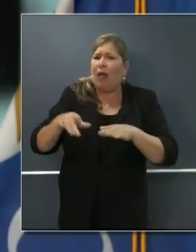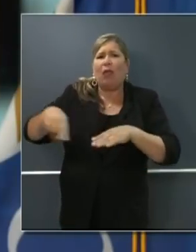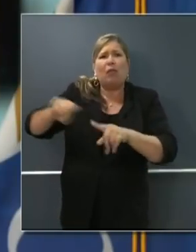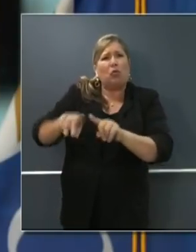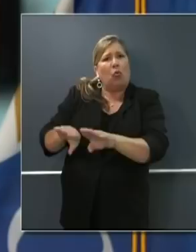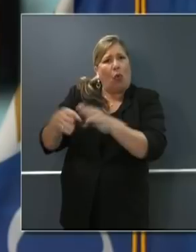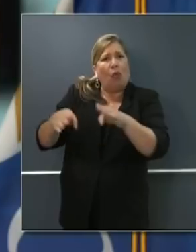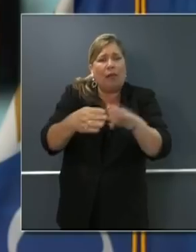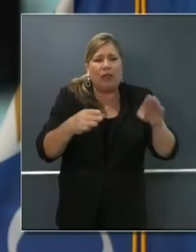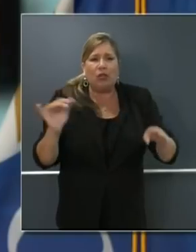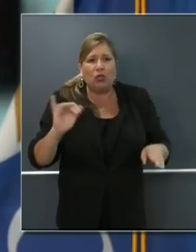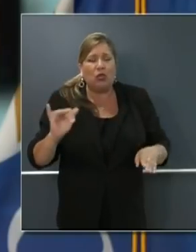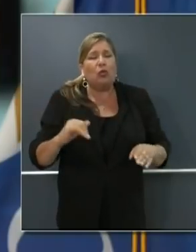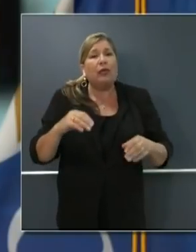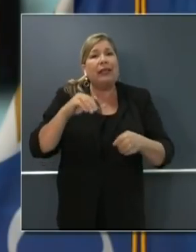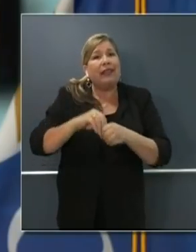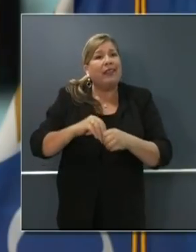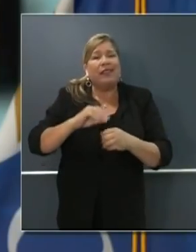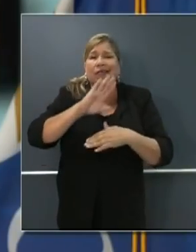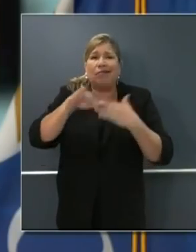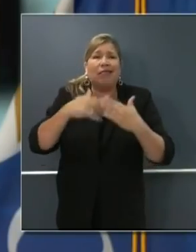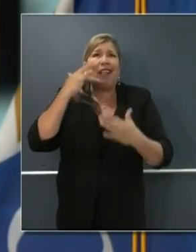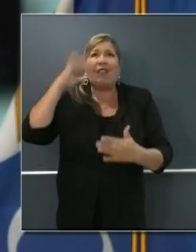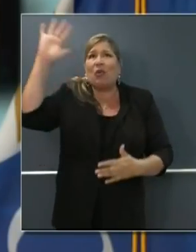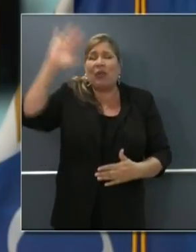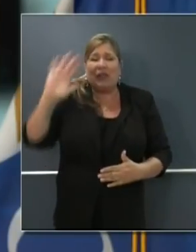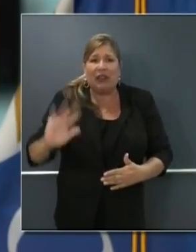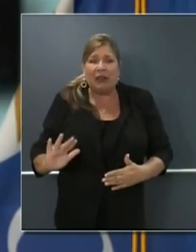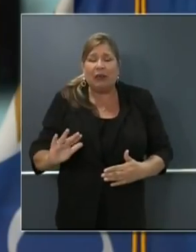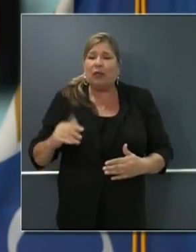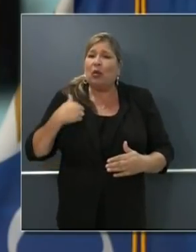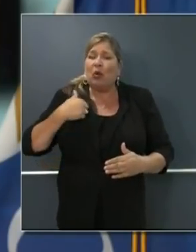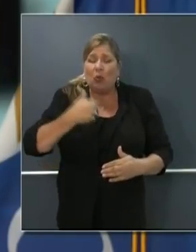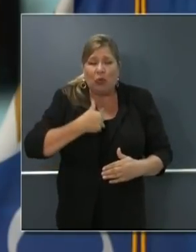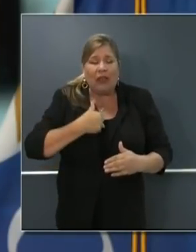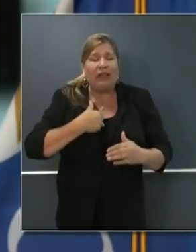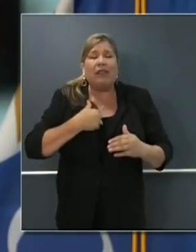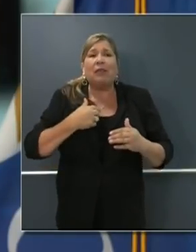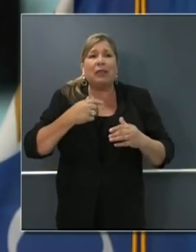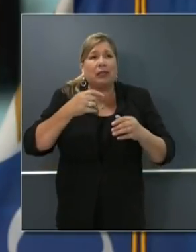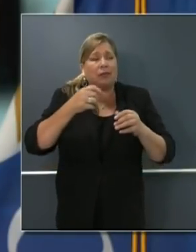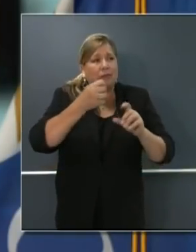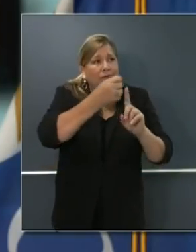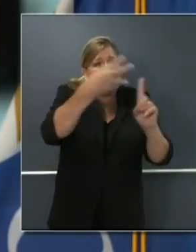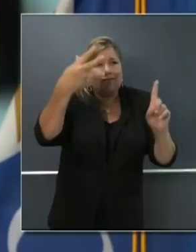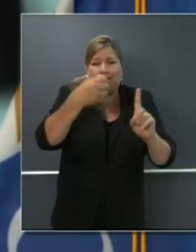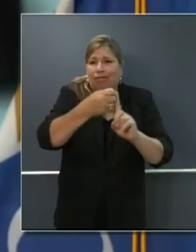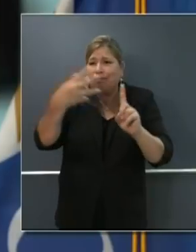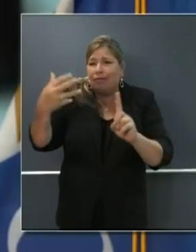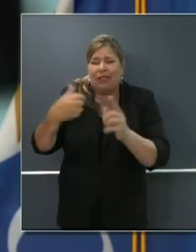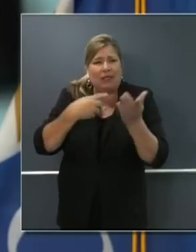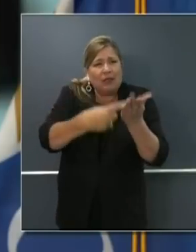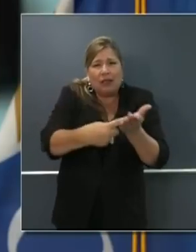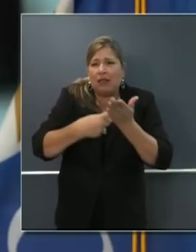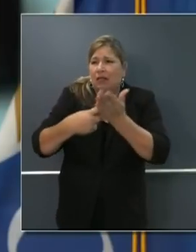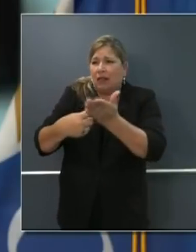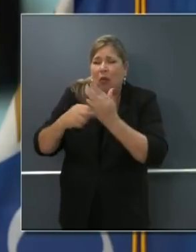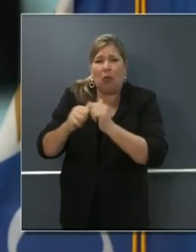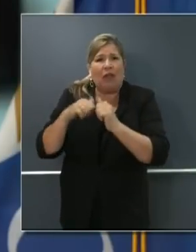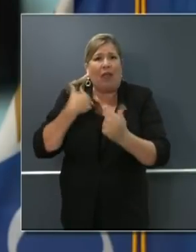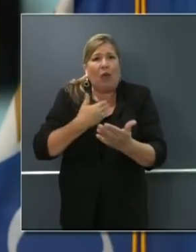spaces all across the state that have otherwise been closed. We've been breaking those conversations down, working with our economic and